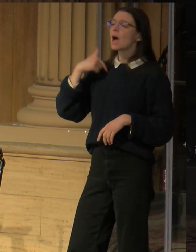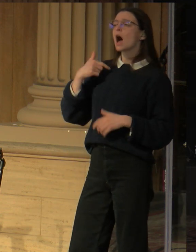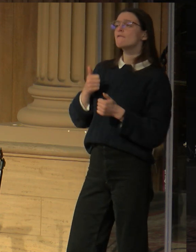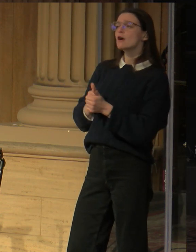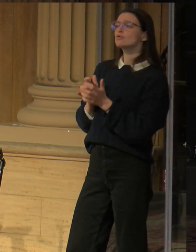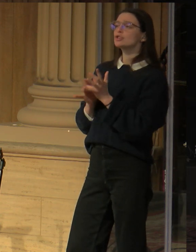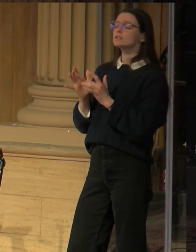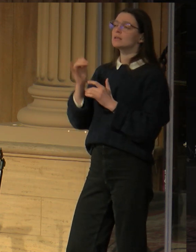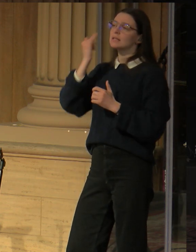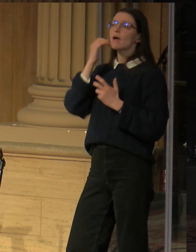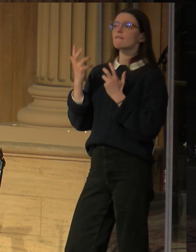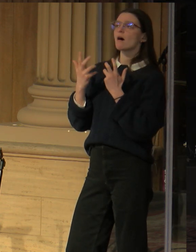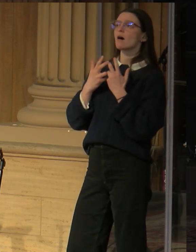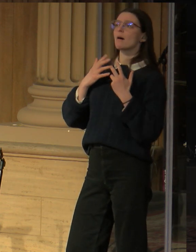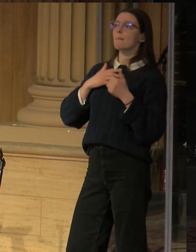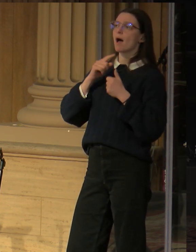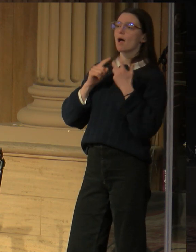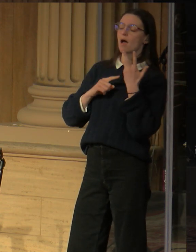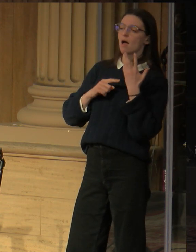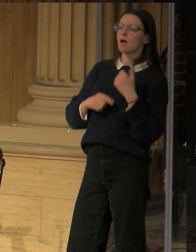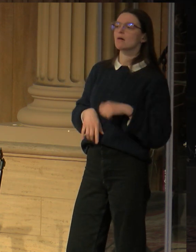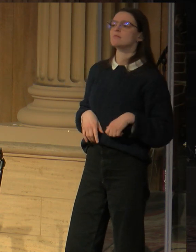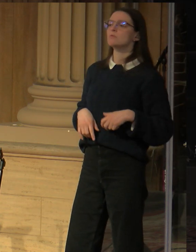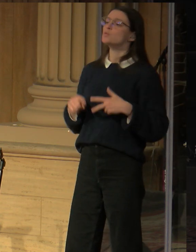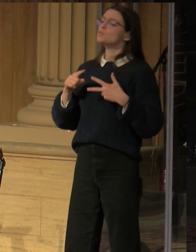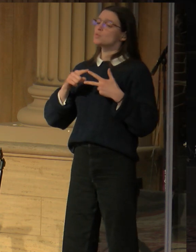conditions, or that we have to add